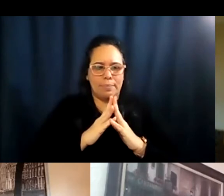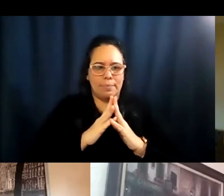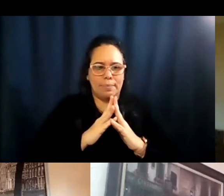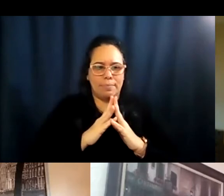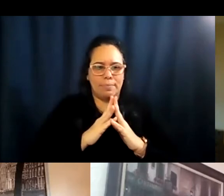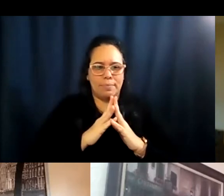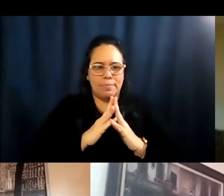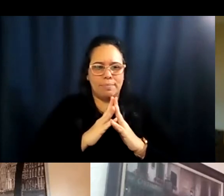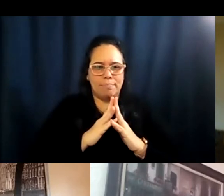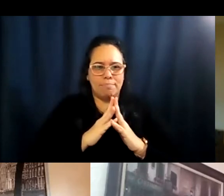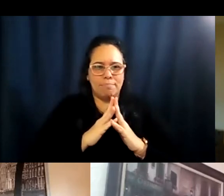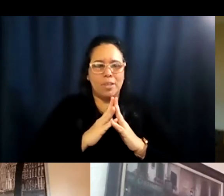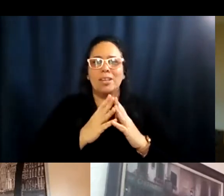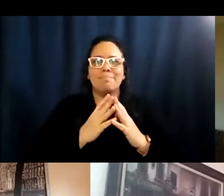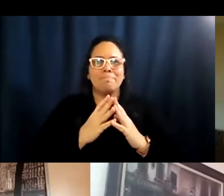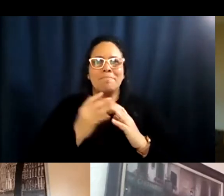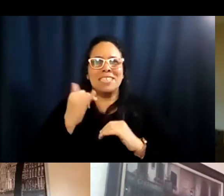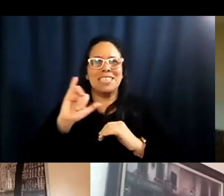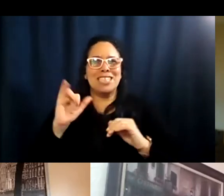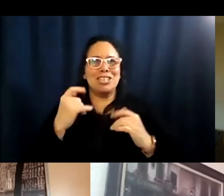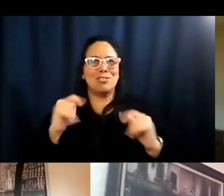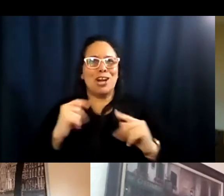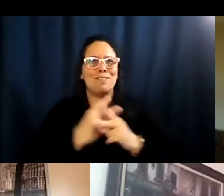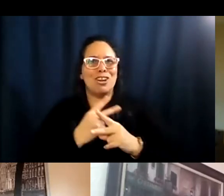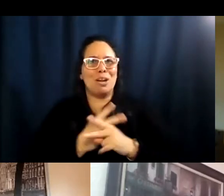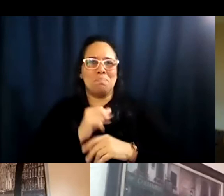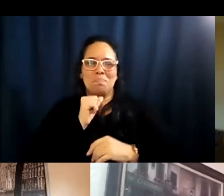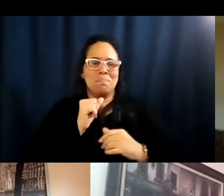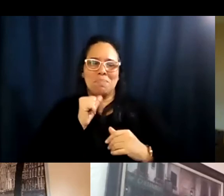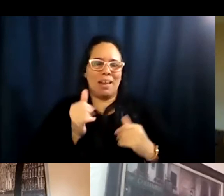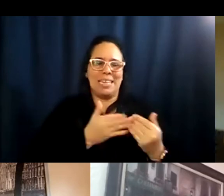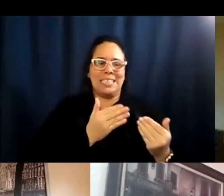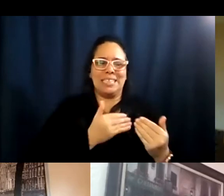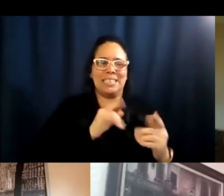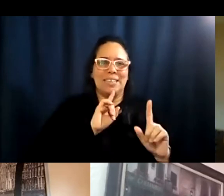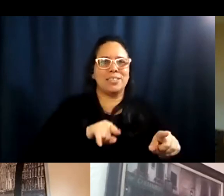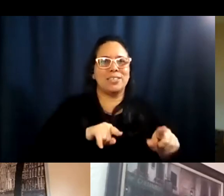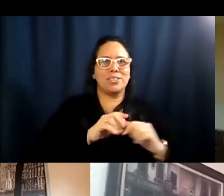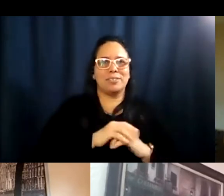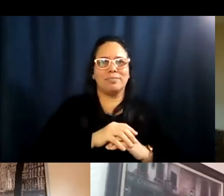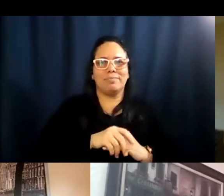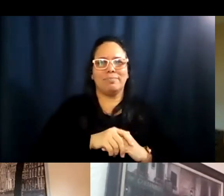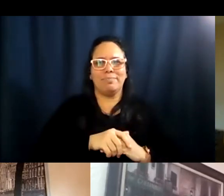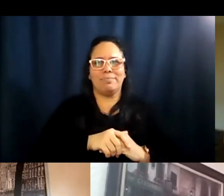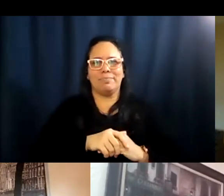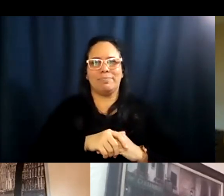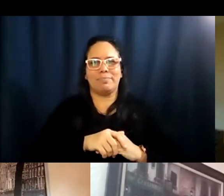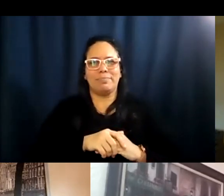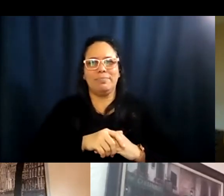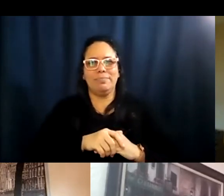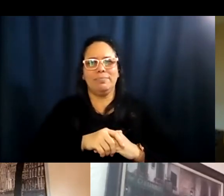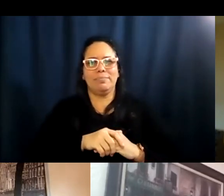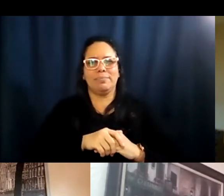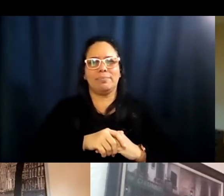And we're still trying to figure this out. You know, we don't have any easy answers. I don't think there is any easy answers. I think the biggest thing, or one